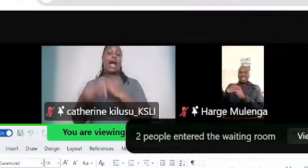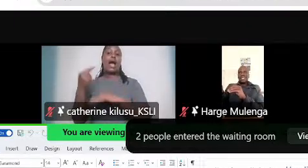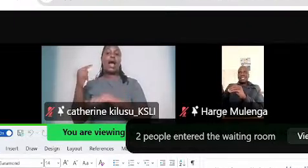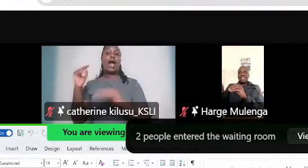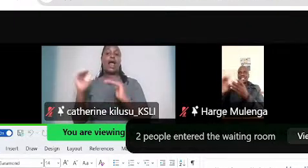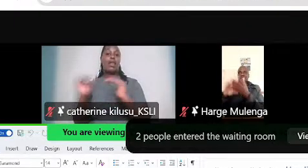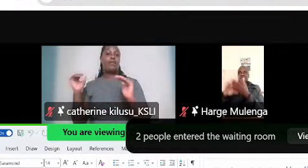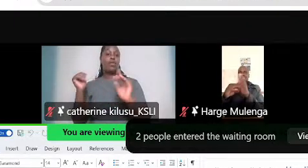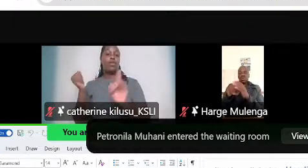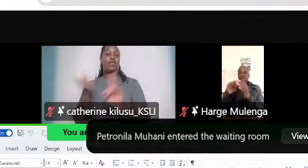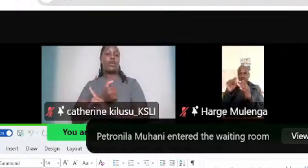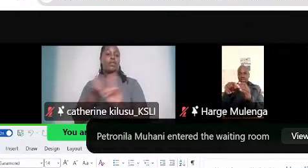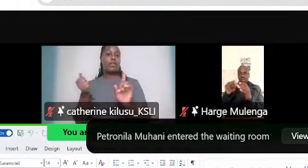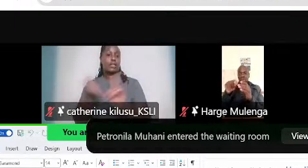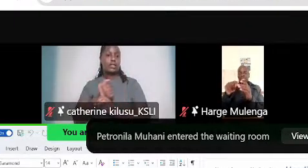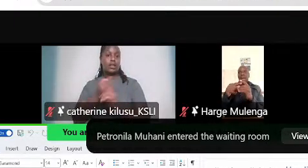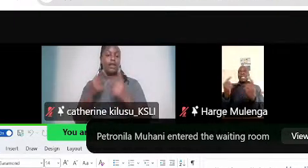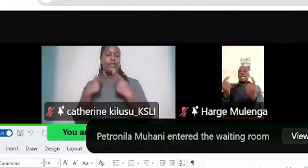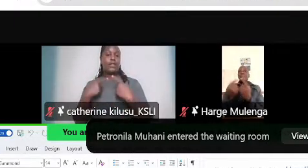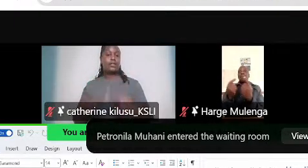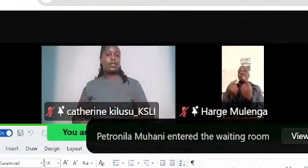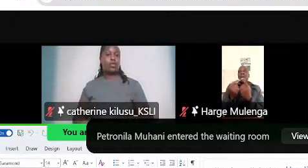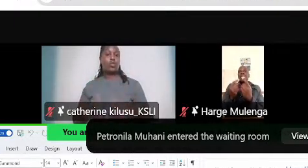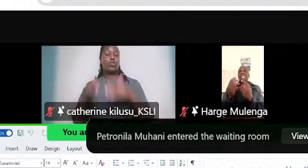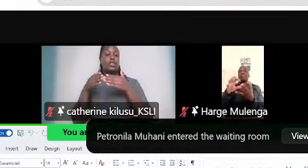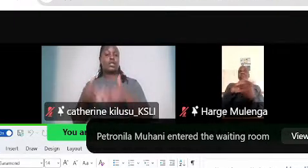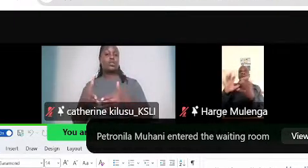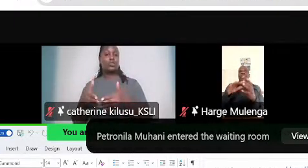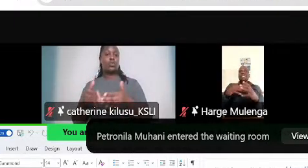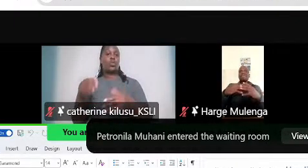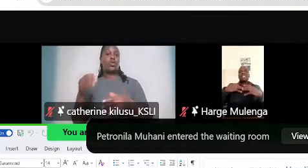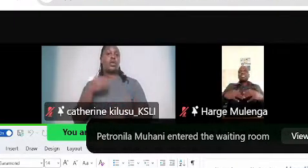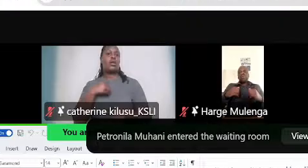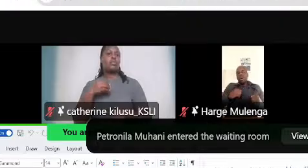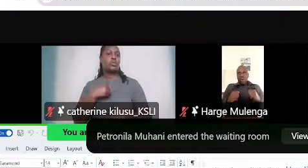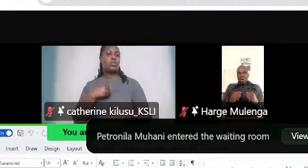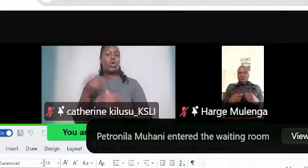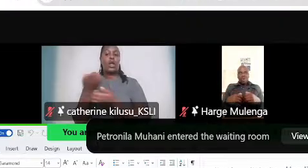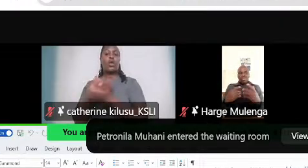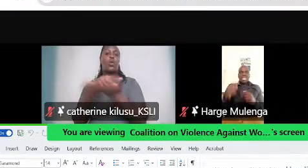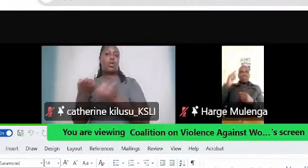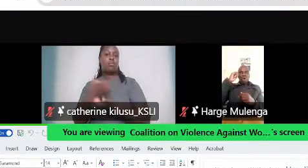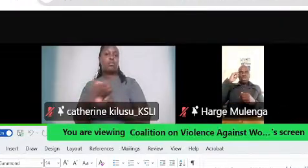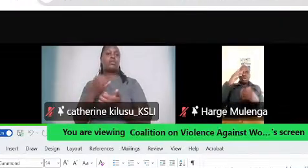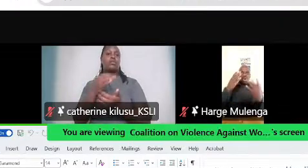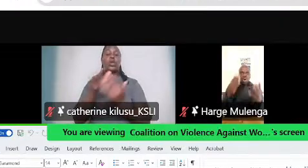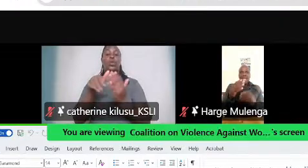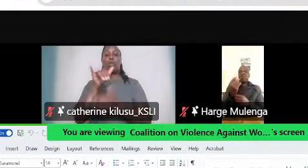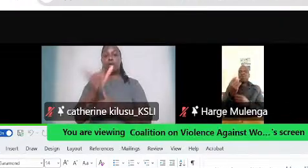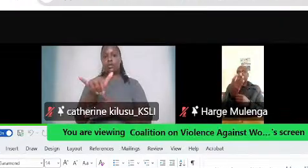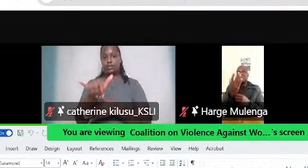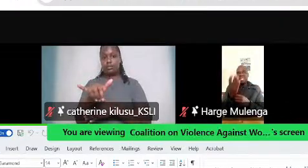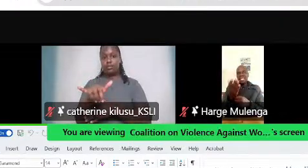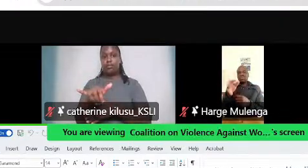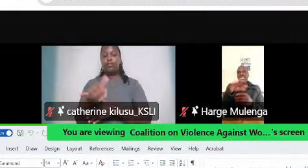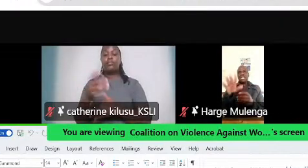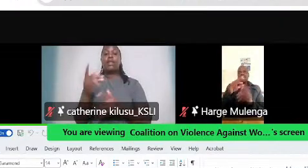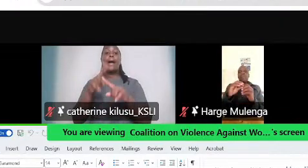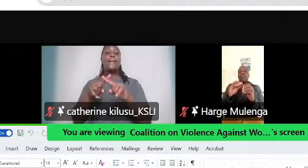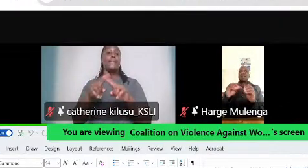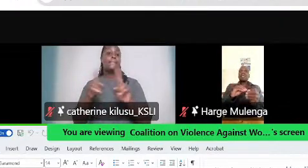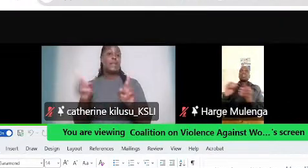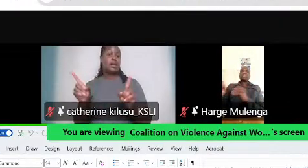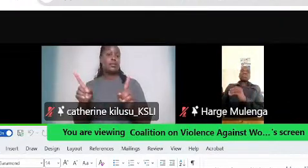violence, physical, sexual, emotional, economic, and all that. Um, but what